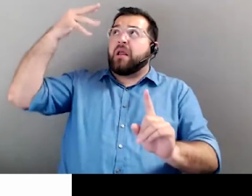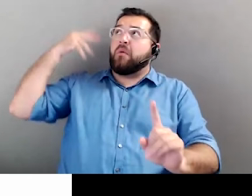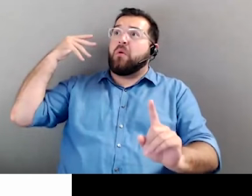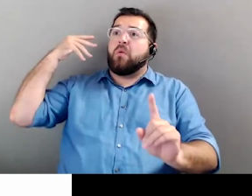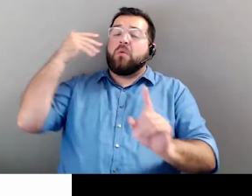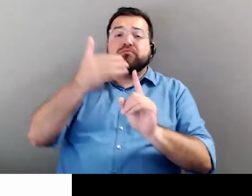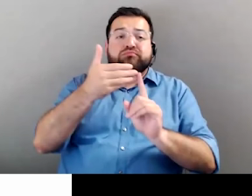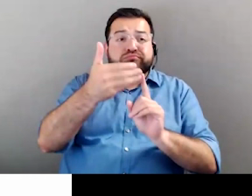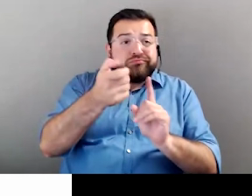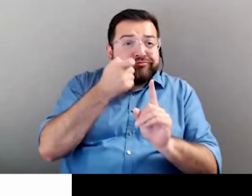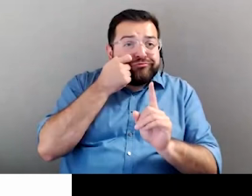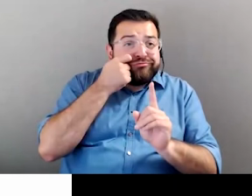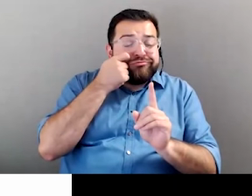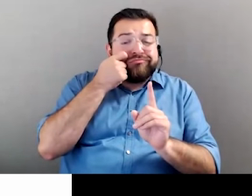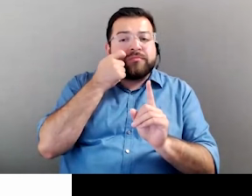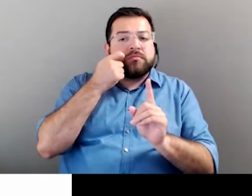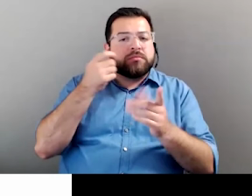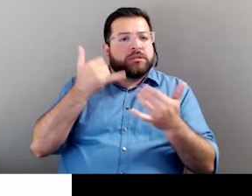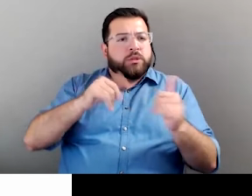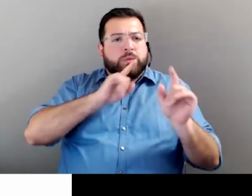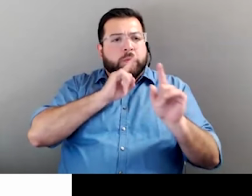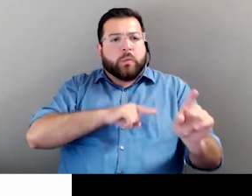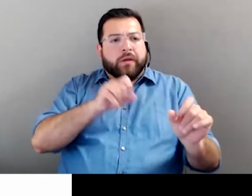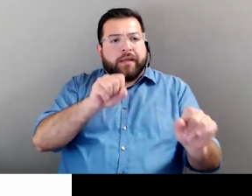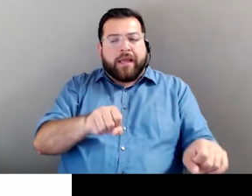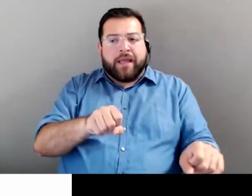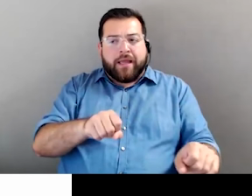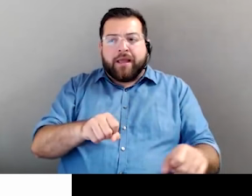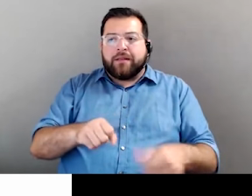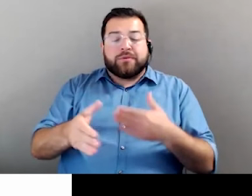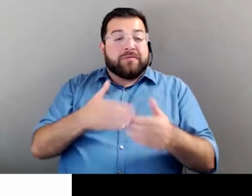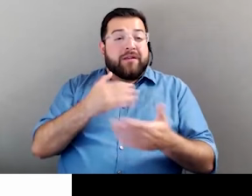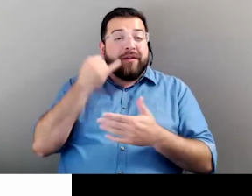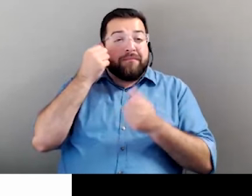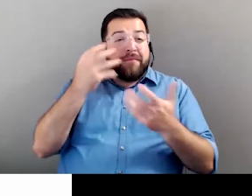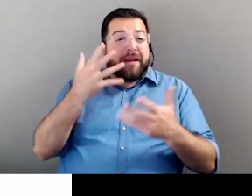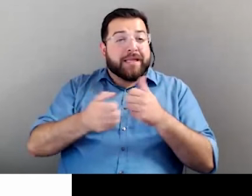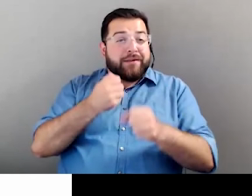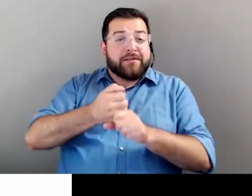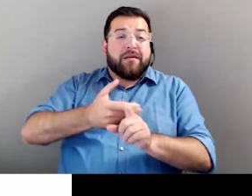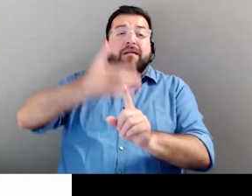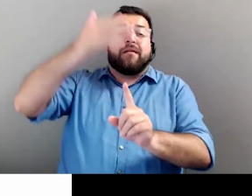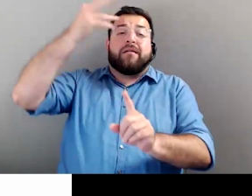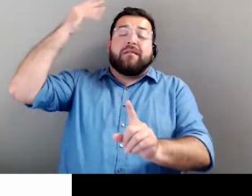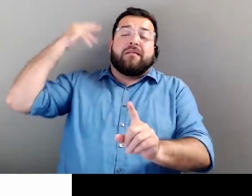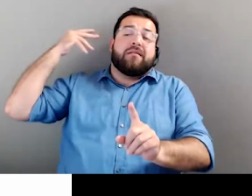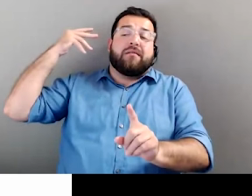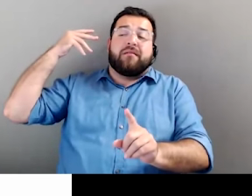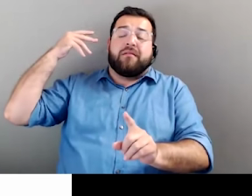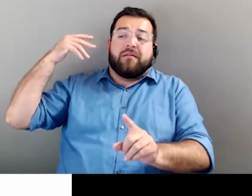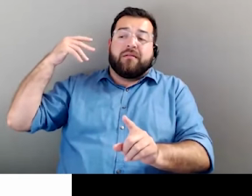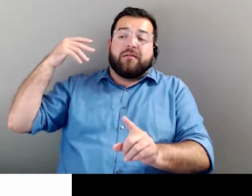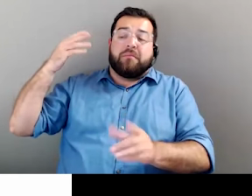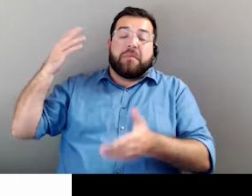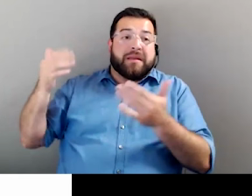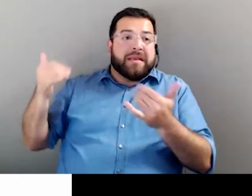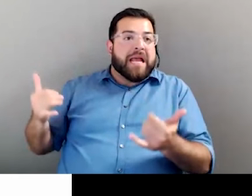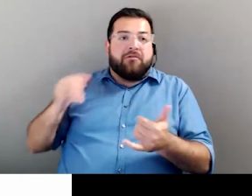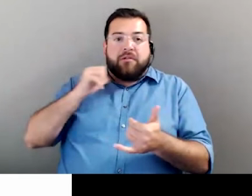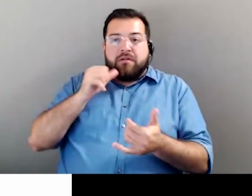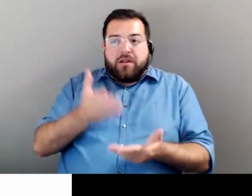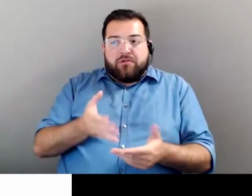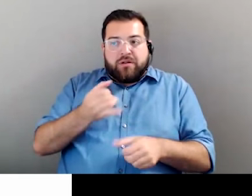years ago, or say it happened a while back, and it doesn't involve parties who are at the campus, right?